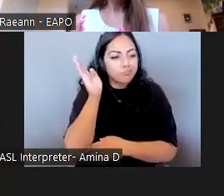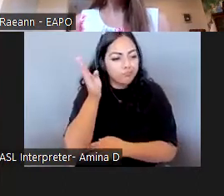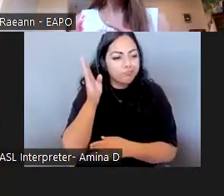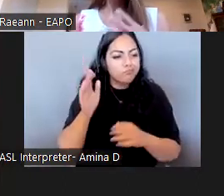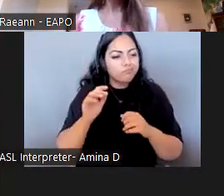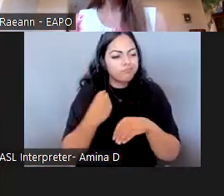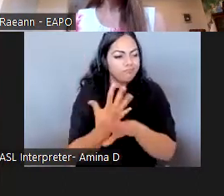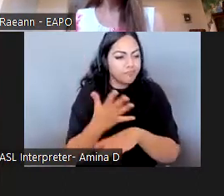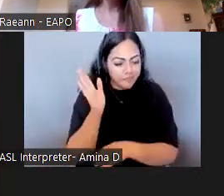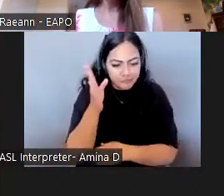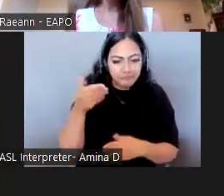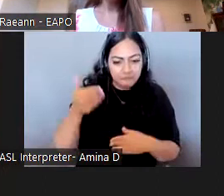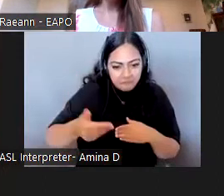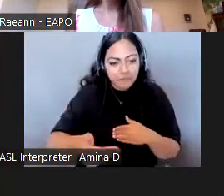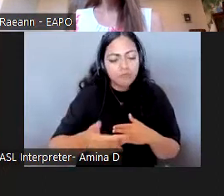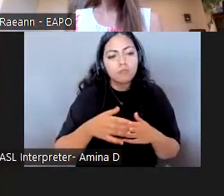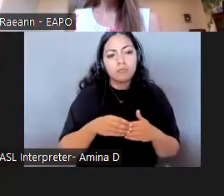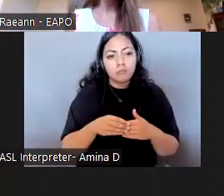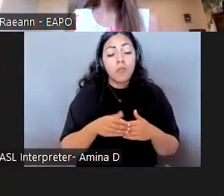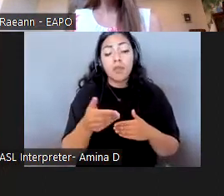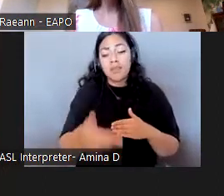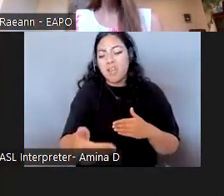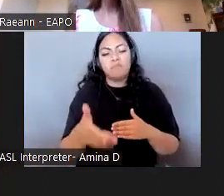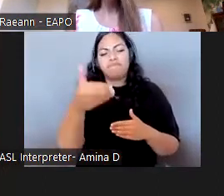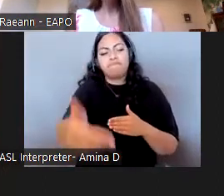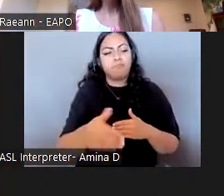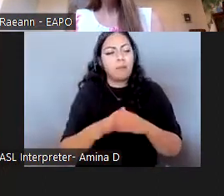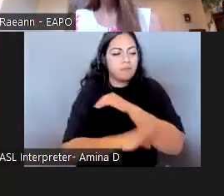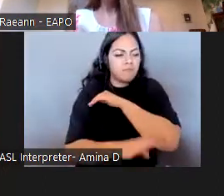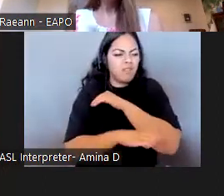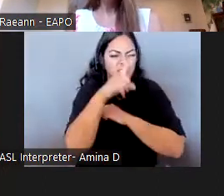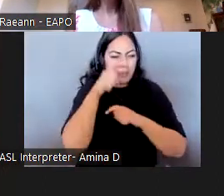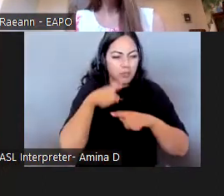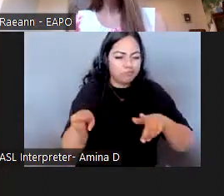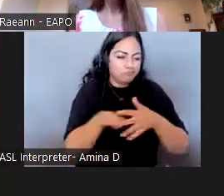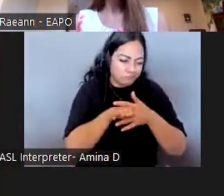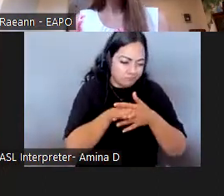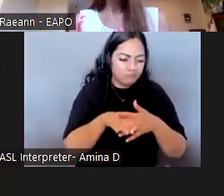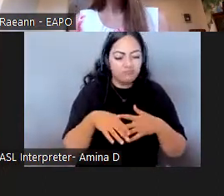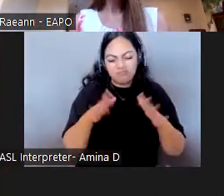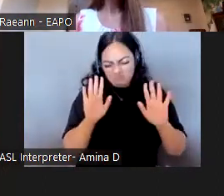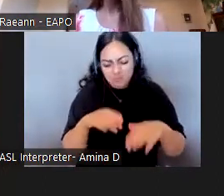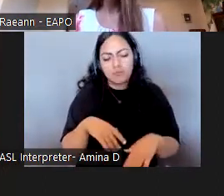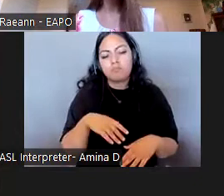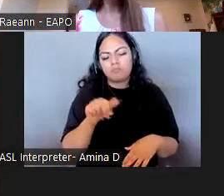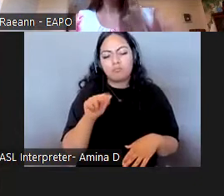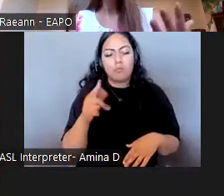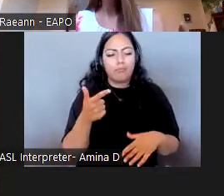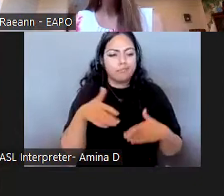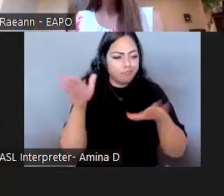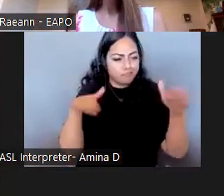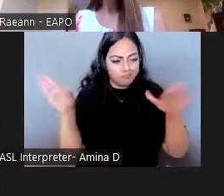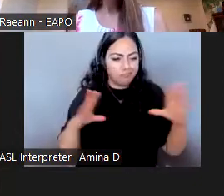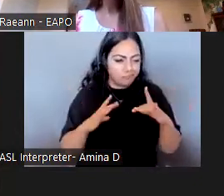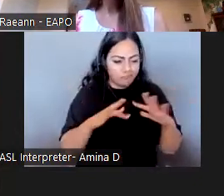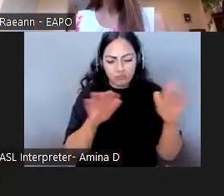and we haven't got any other webinars coming up until September just because of summer with August. Many people are on